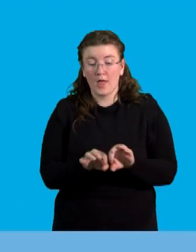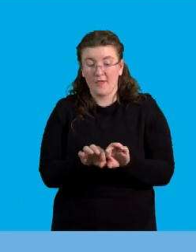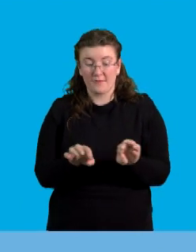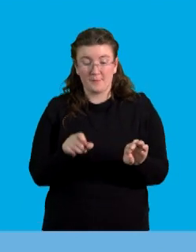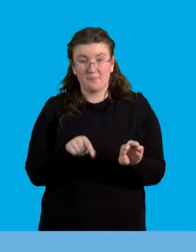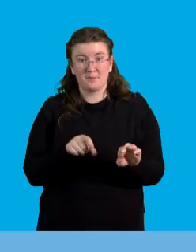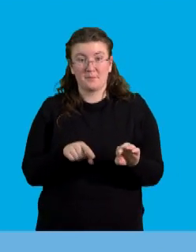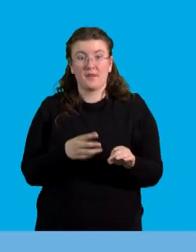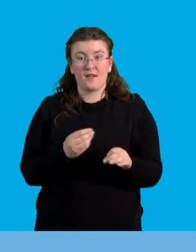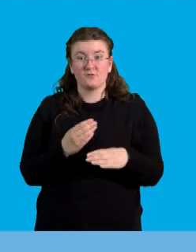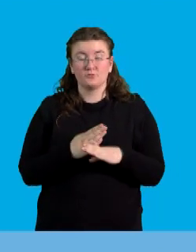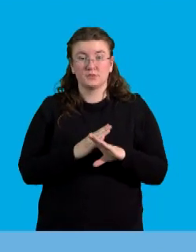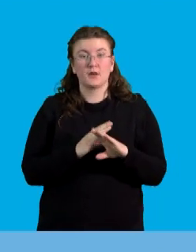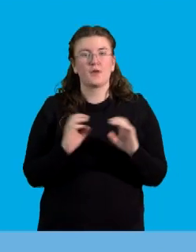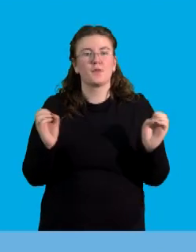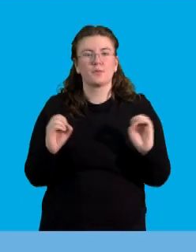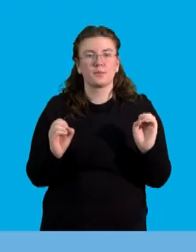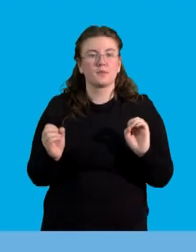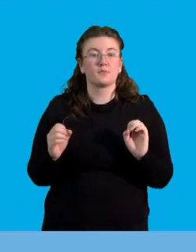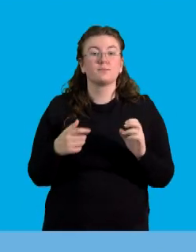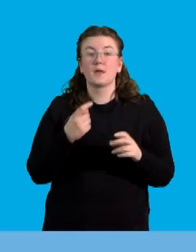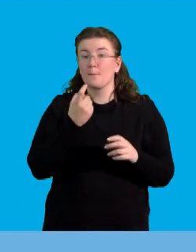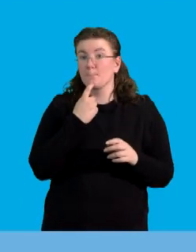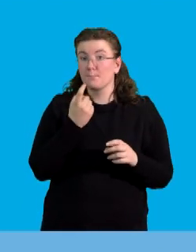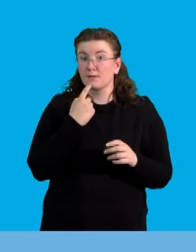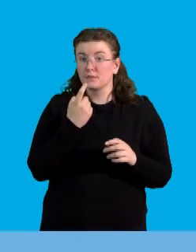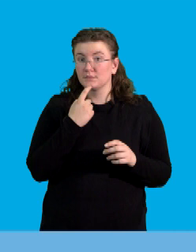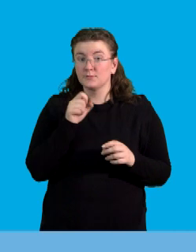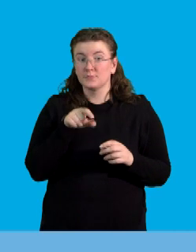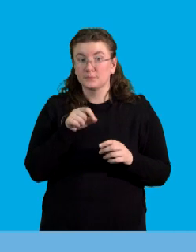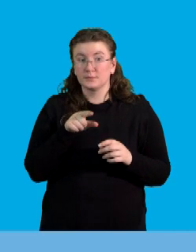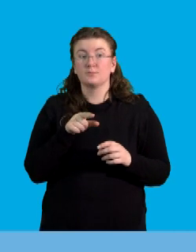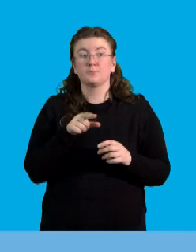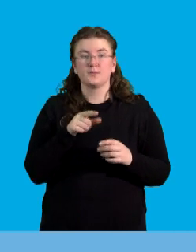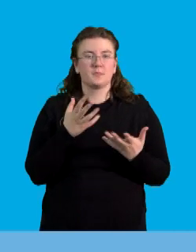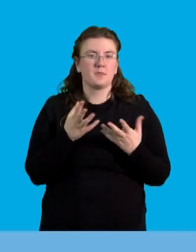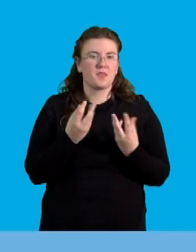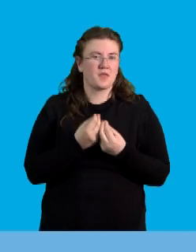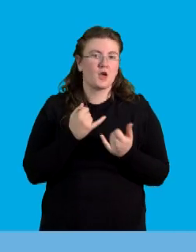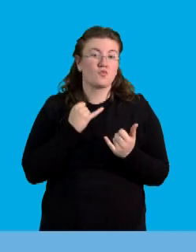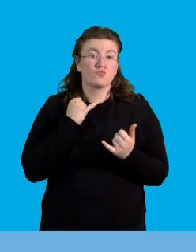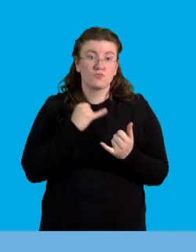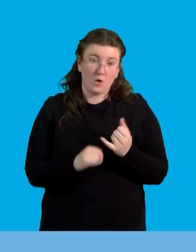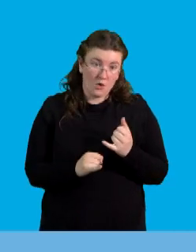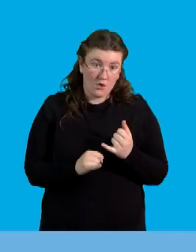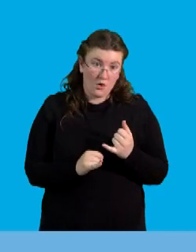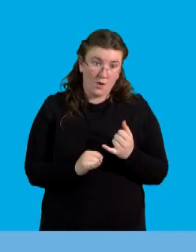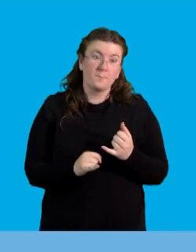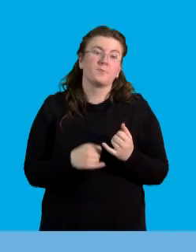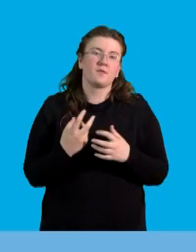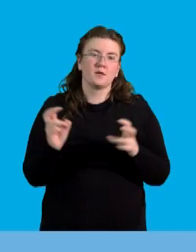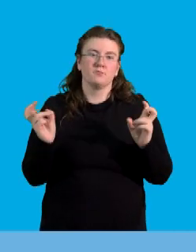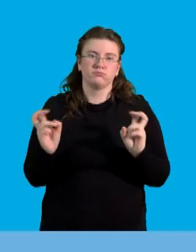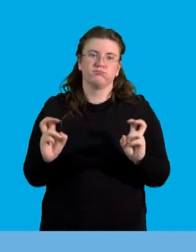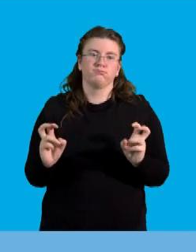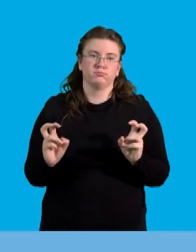zero resistance. Thus, if the metal casing of the appliance becomes charged due to a fault, the charge is safely